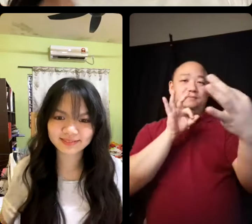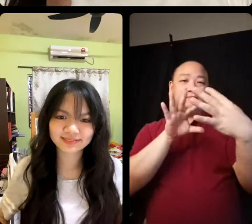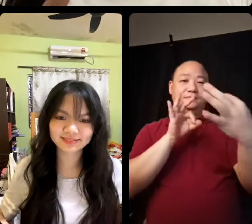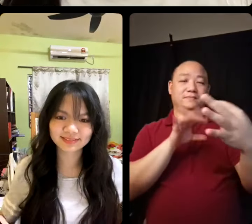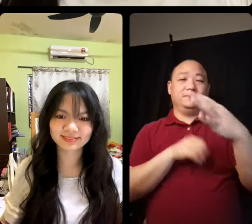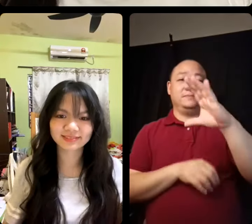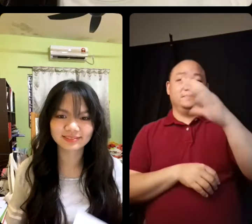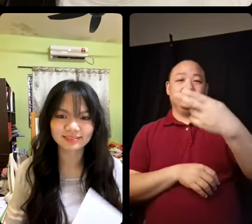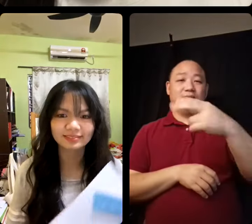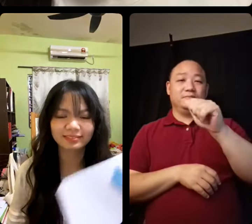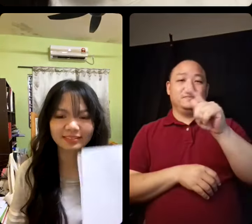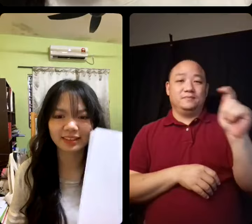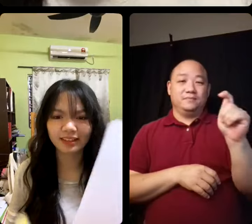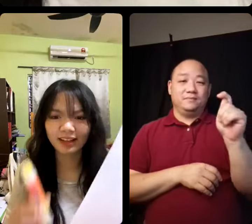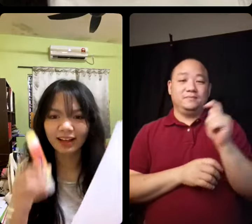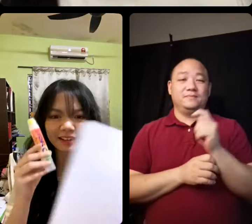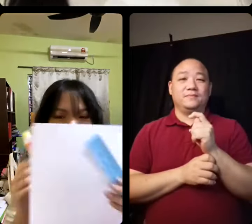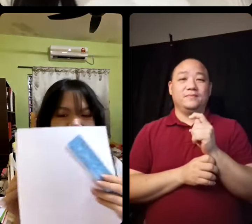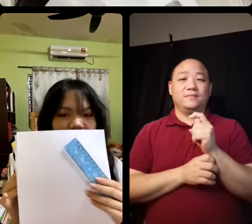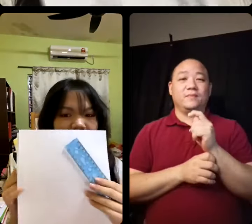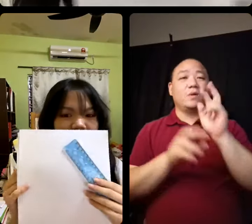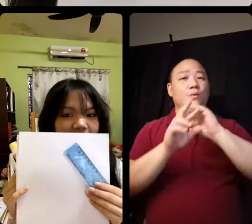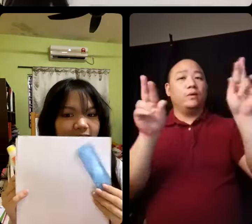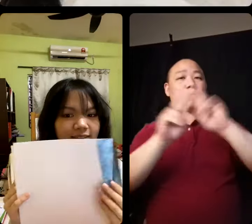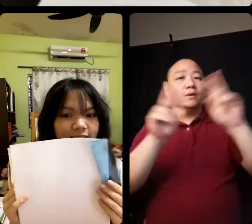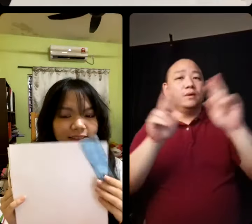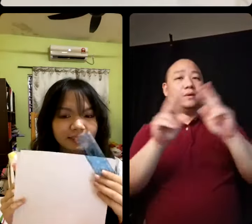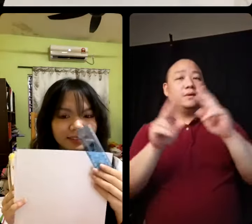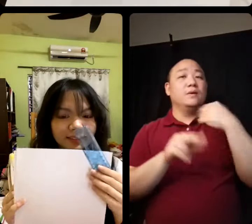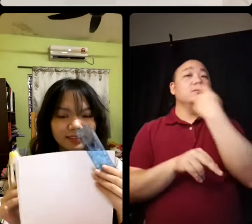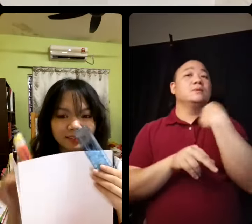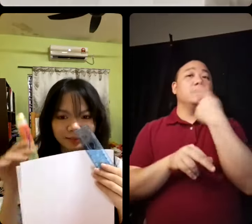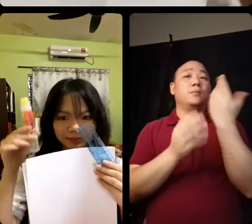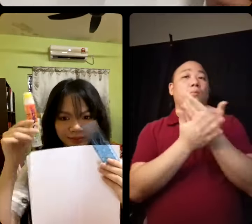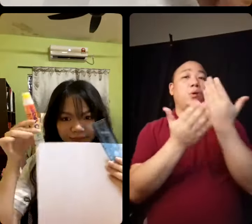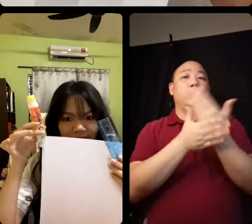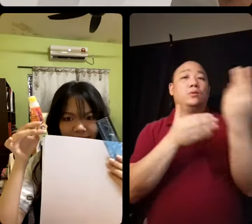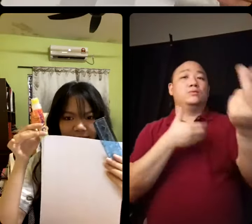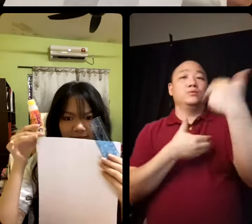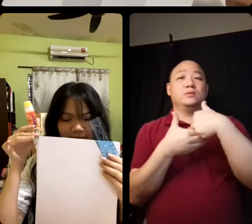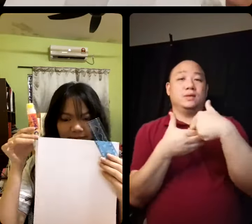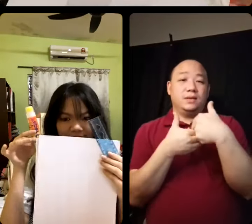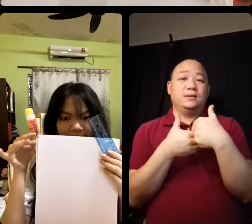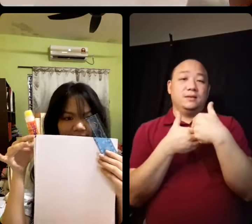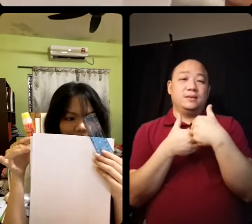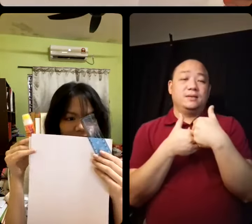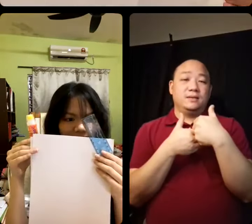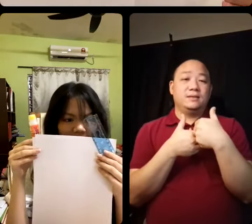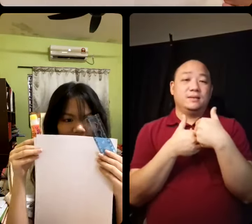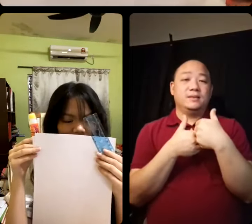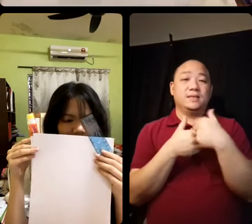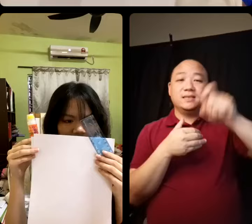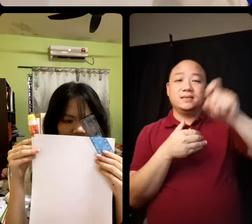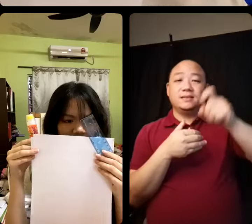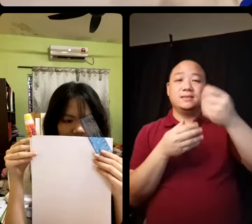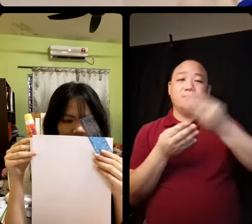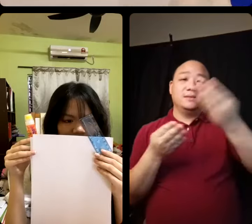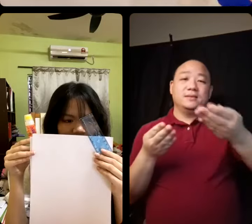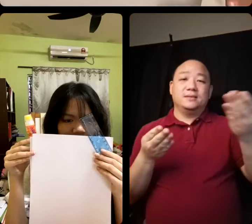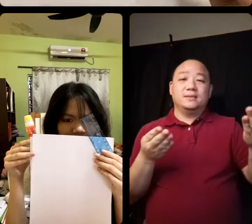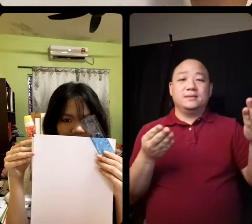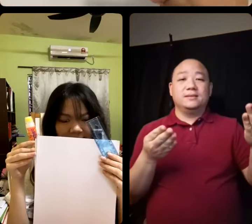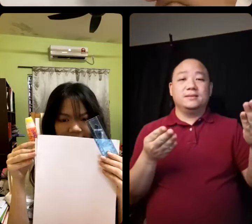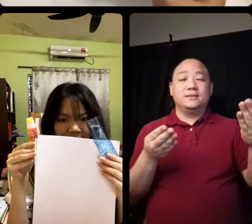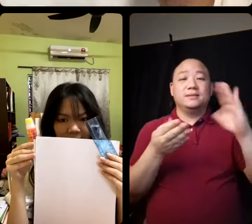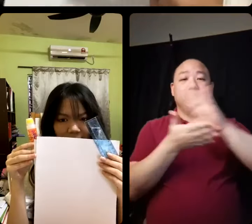for those who just tune in into our live session, we are going to have a few materials ready for our sessions coming up, which is a